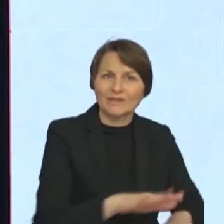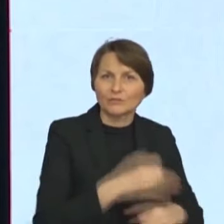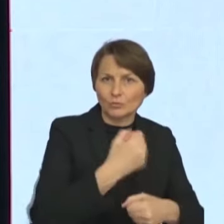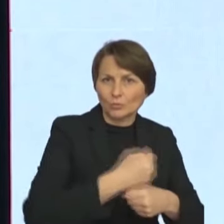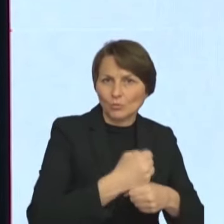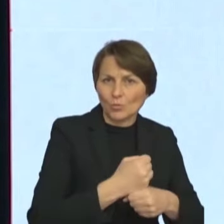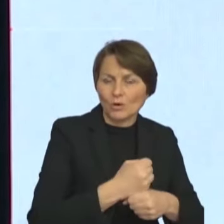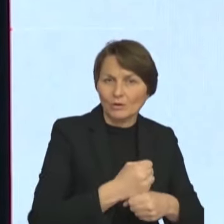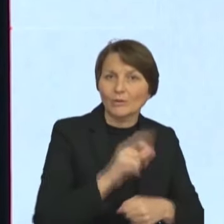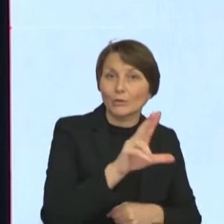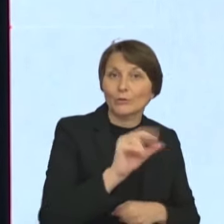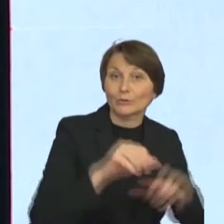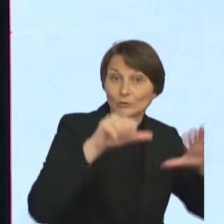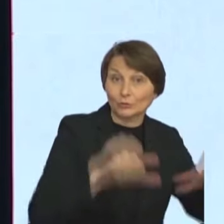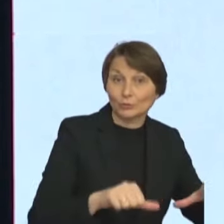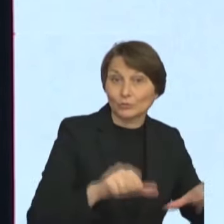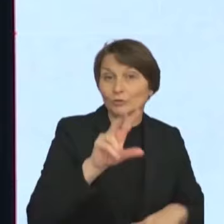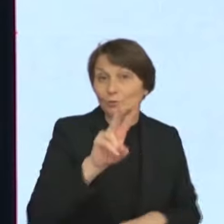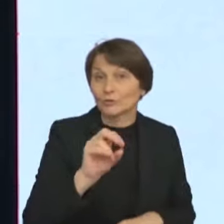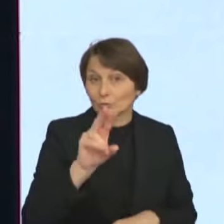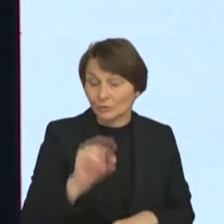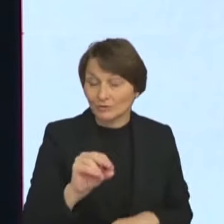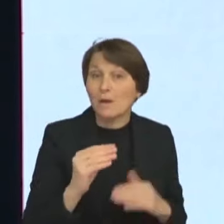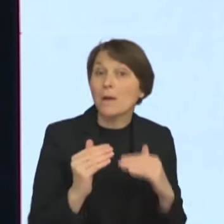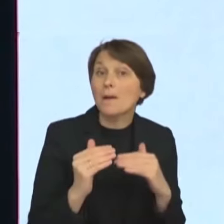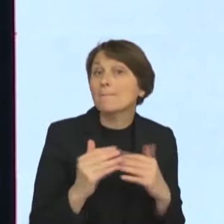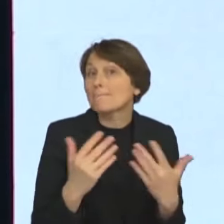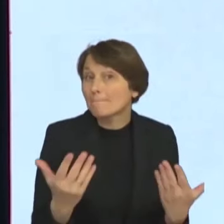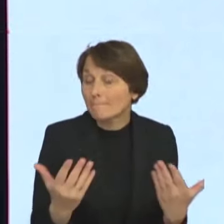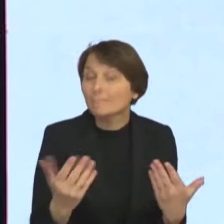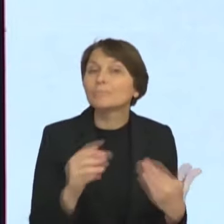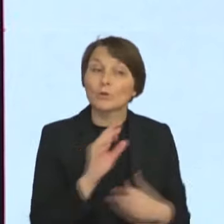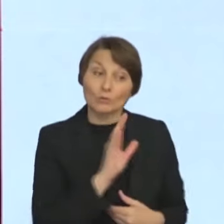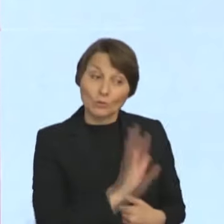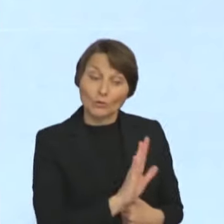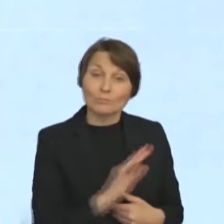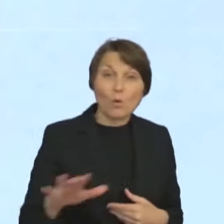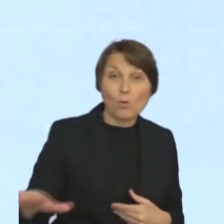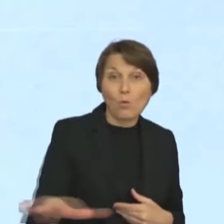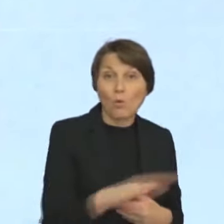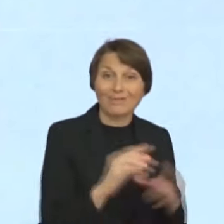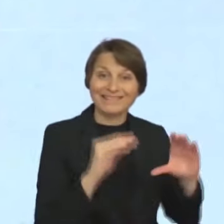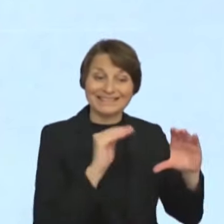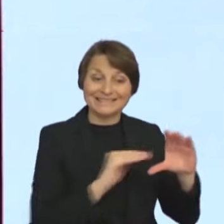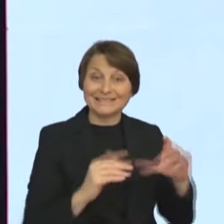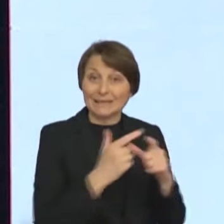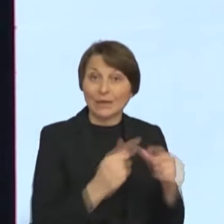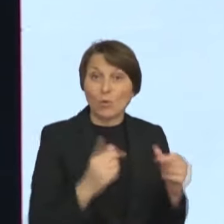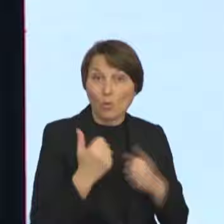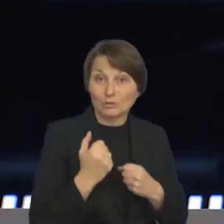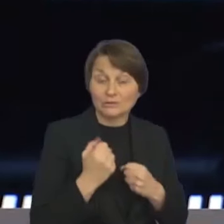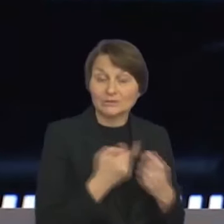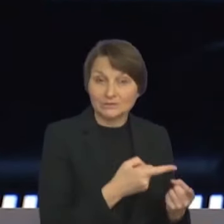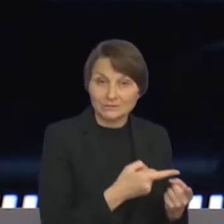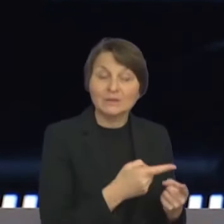June 2020. Furthermore, in the interest of responsibility towards all stakeholders, Mrs. Delbos